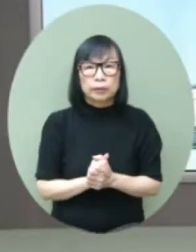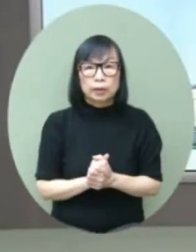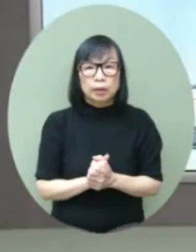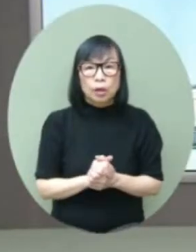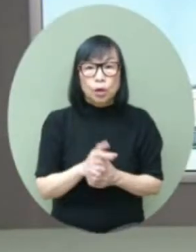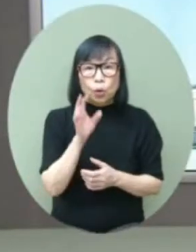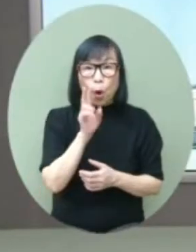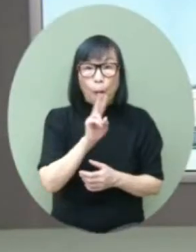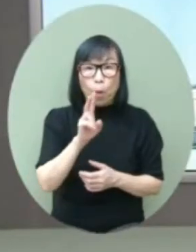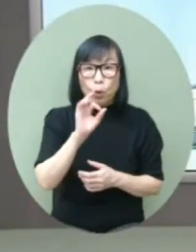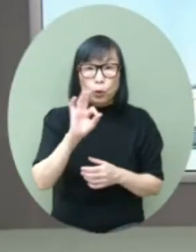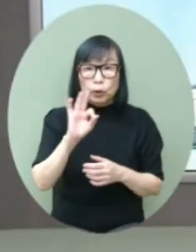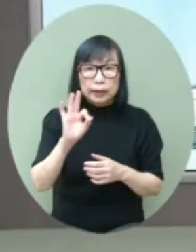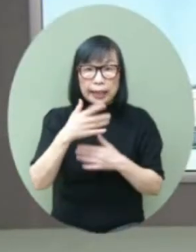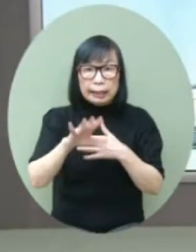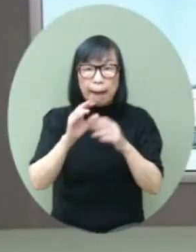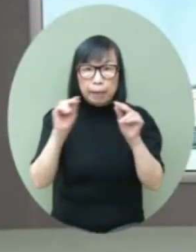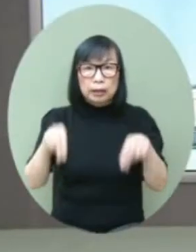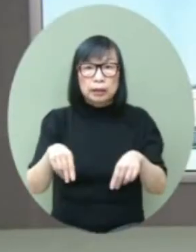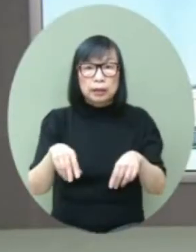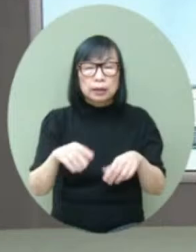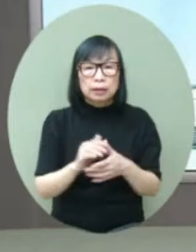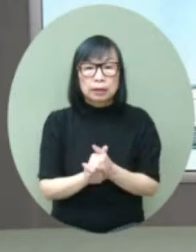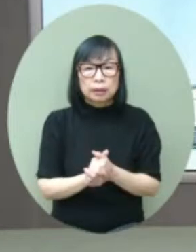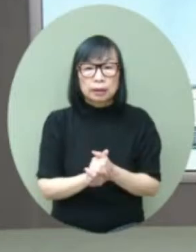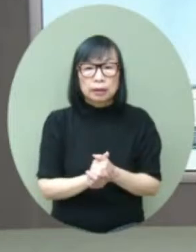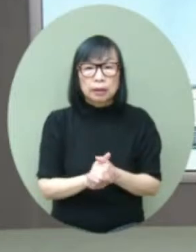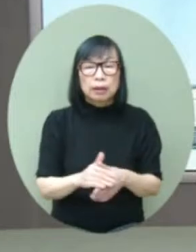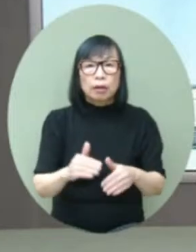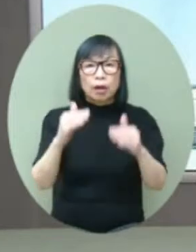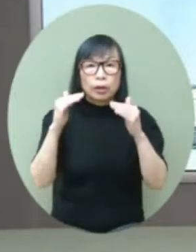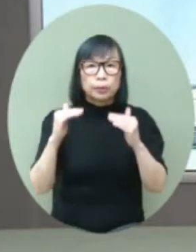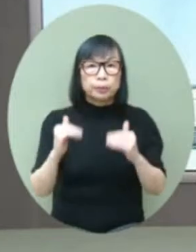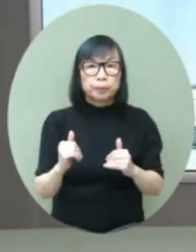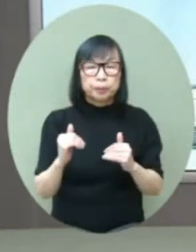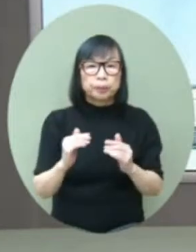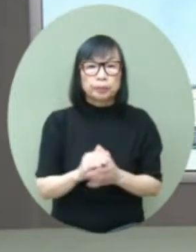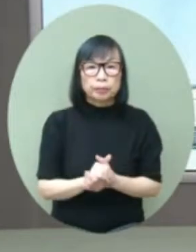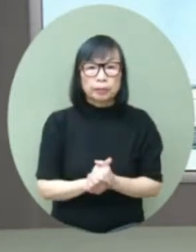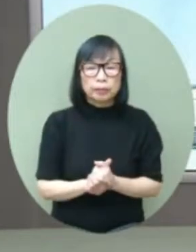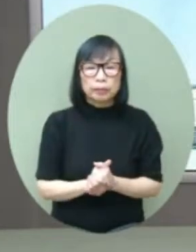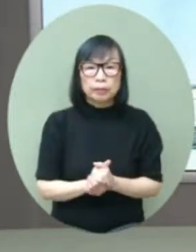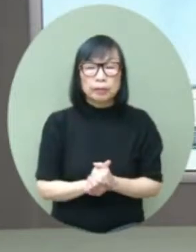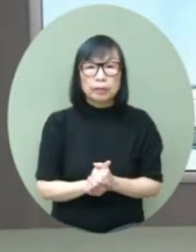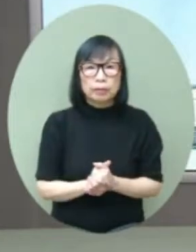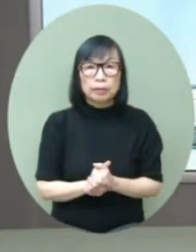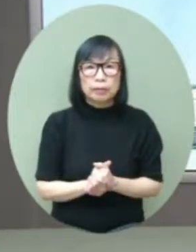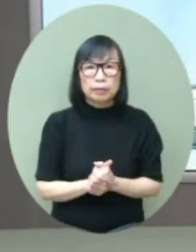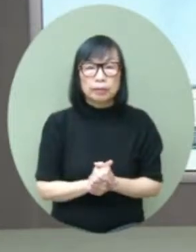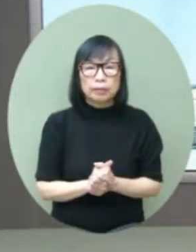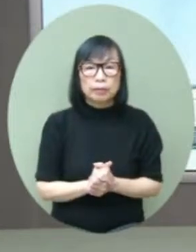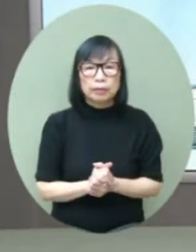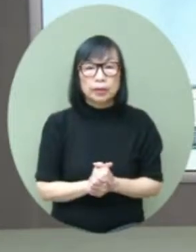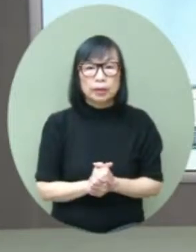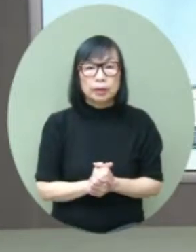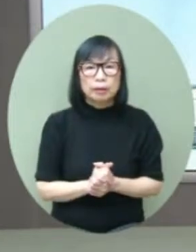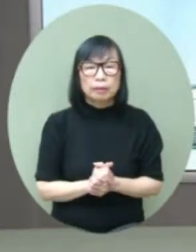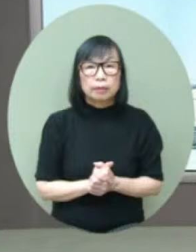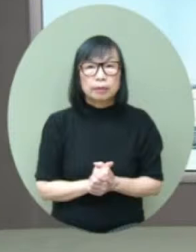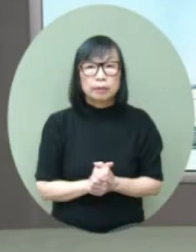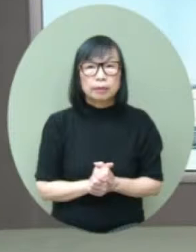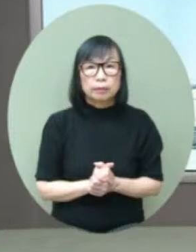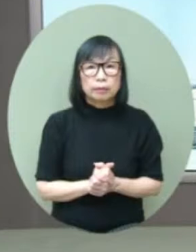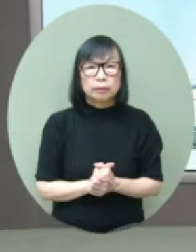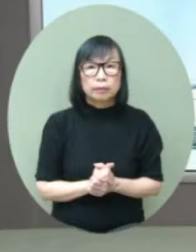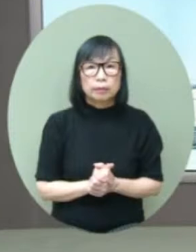Next, if there are no further questions, that's the end of our press briefing. Okay, the last row over there.